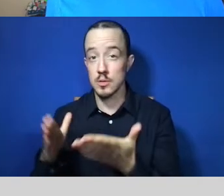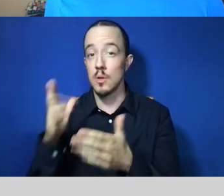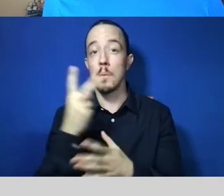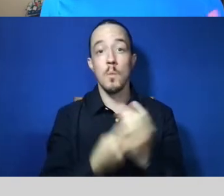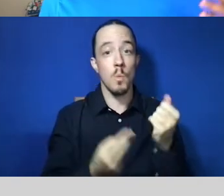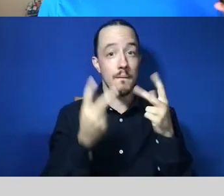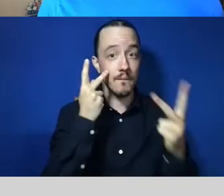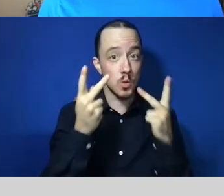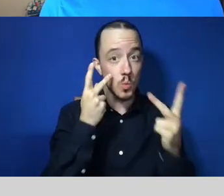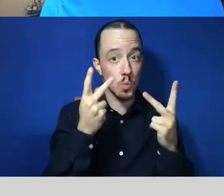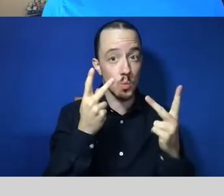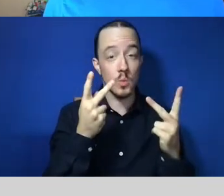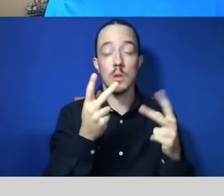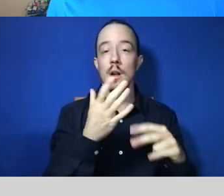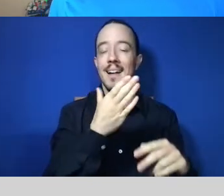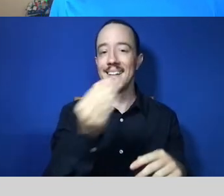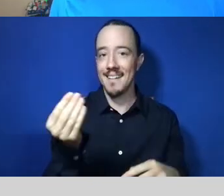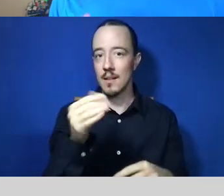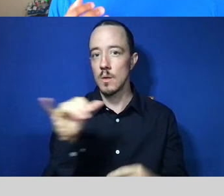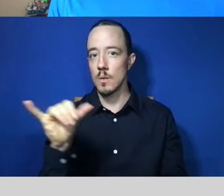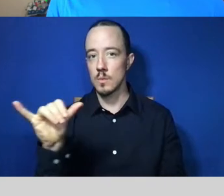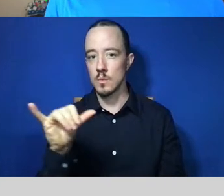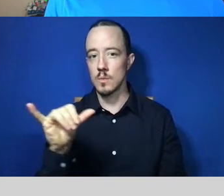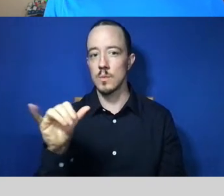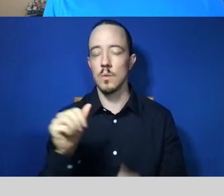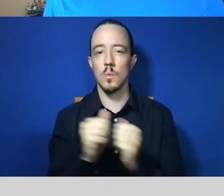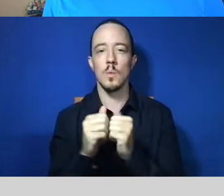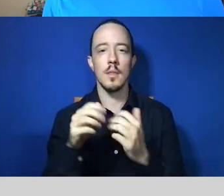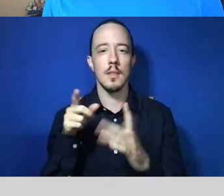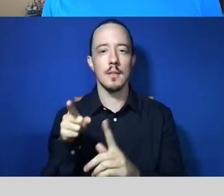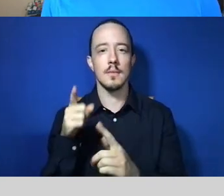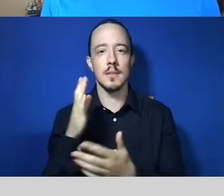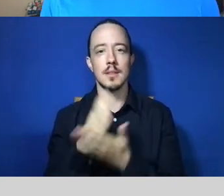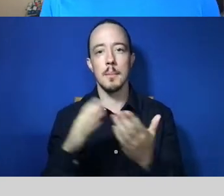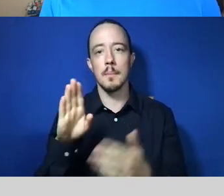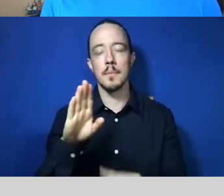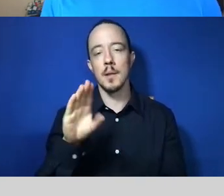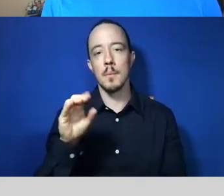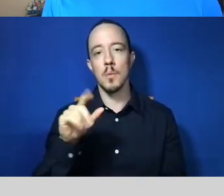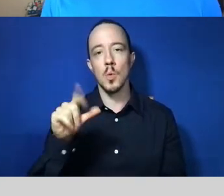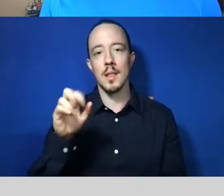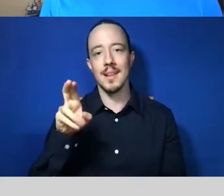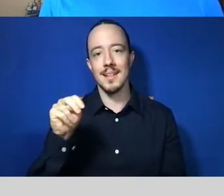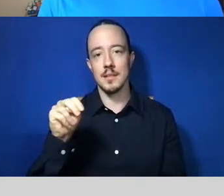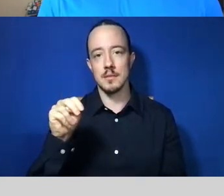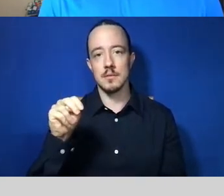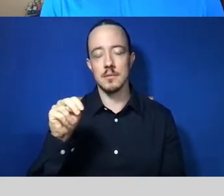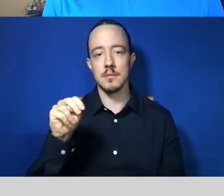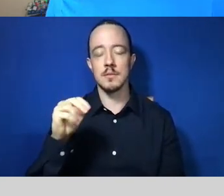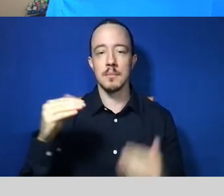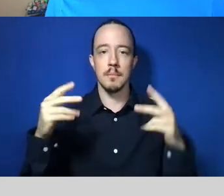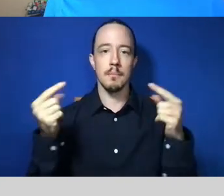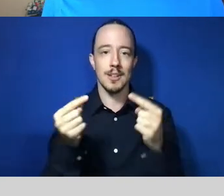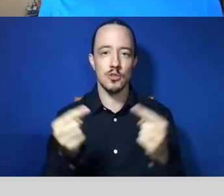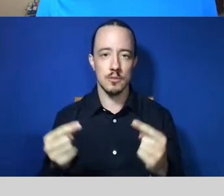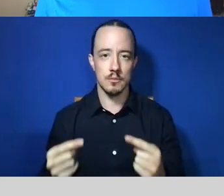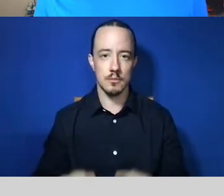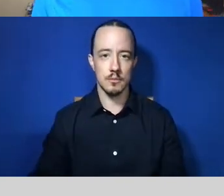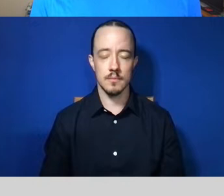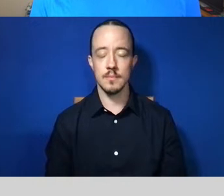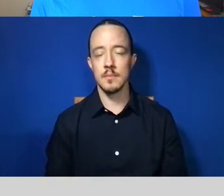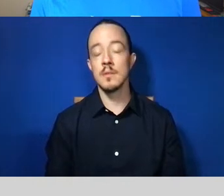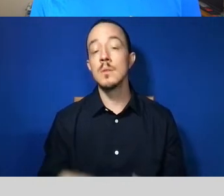data both visually as well as with some Boolean type matching. By